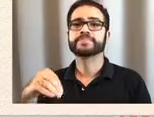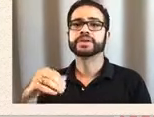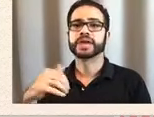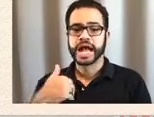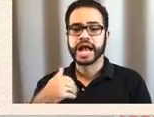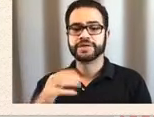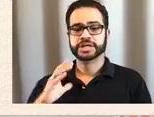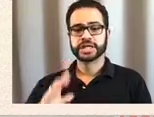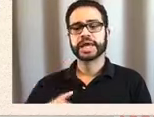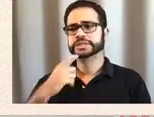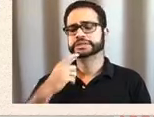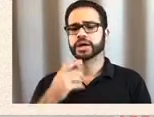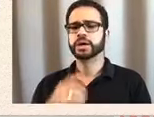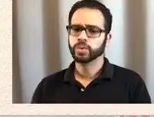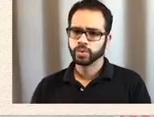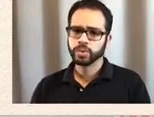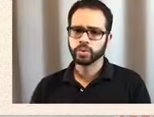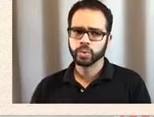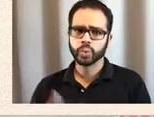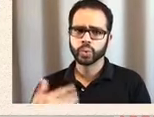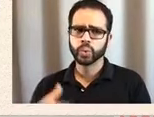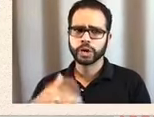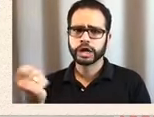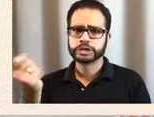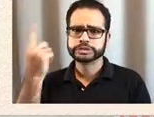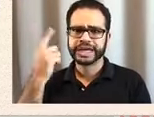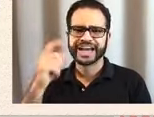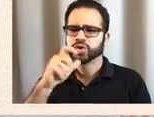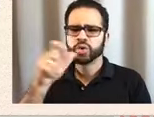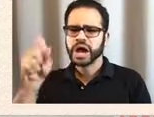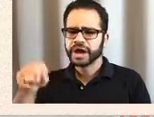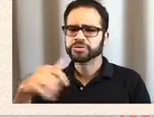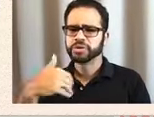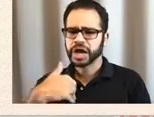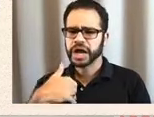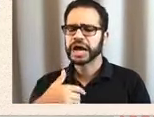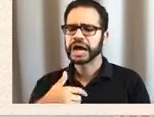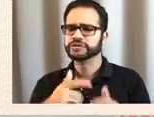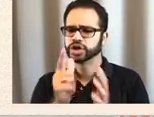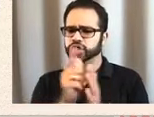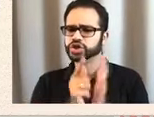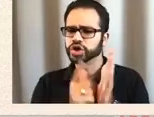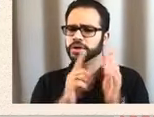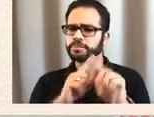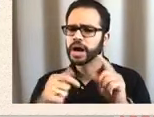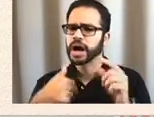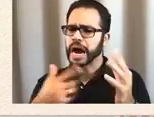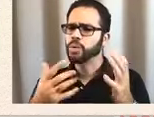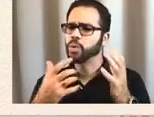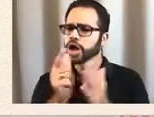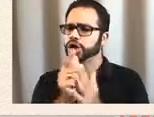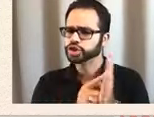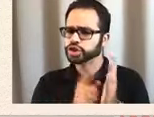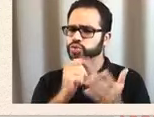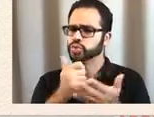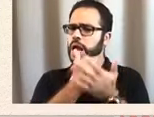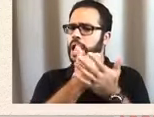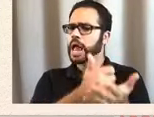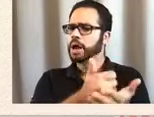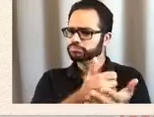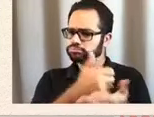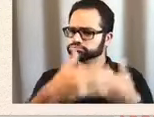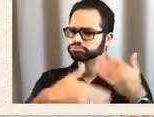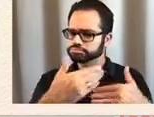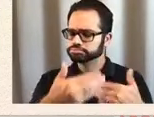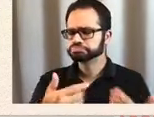I understand, I don't have to have an attorney, but I would like an attorney to help me through it, help me through the process. And I kind of equate it